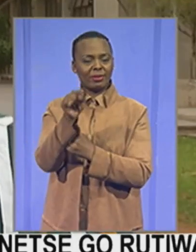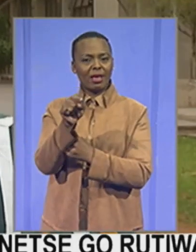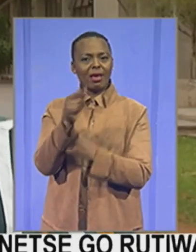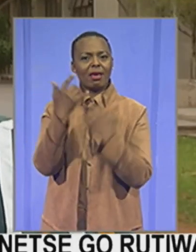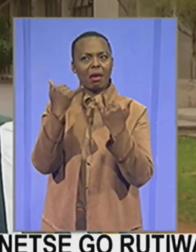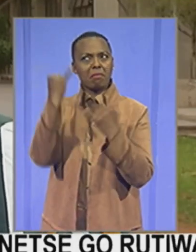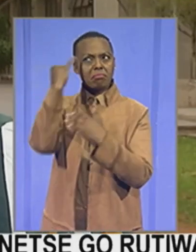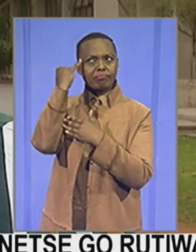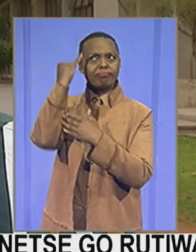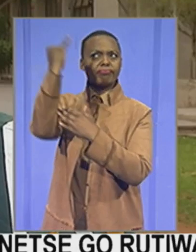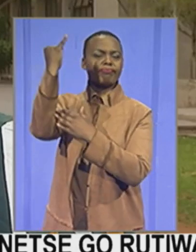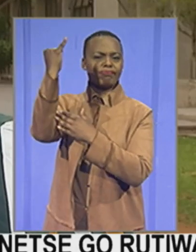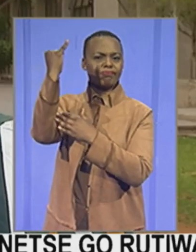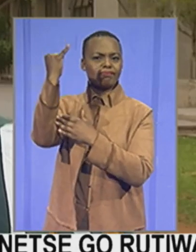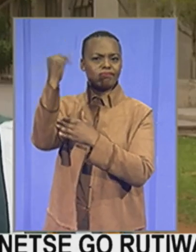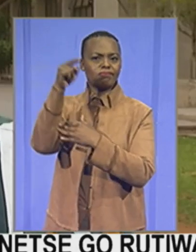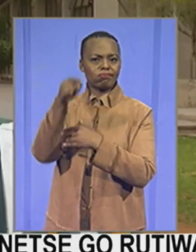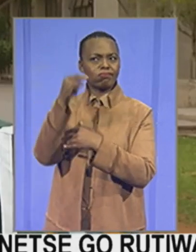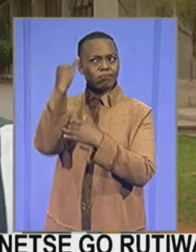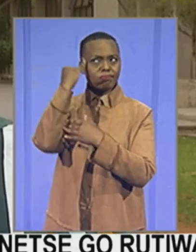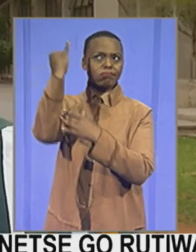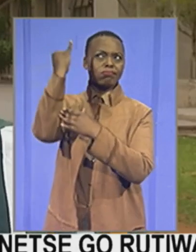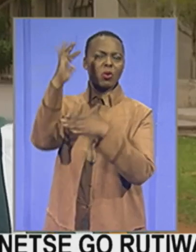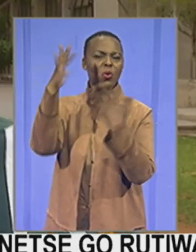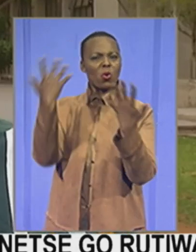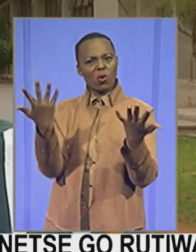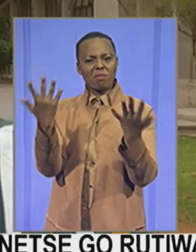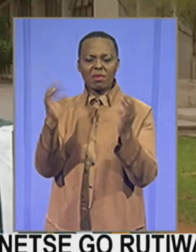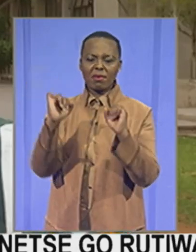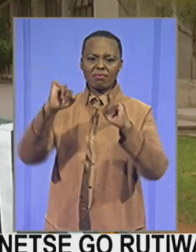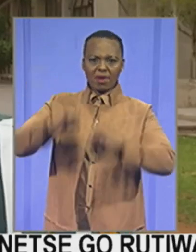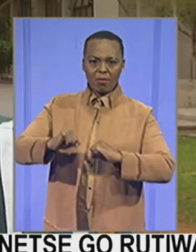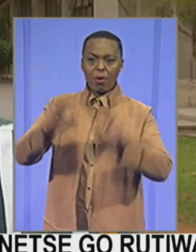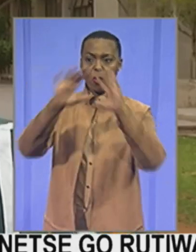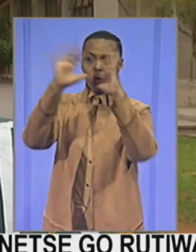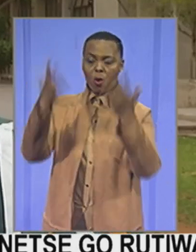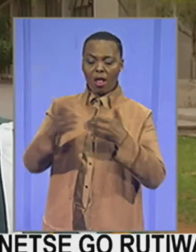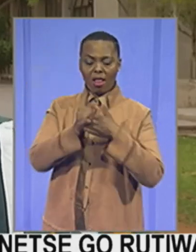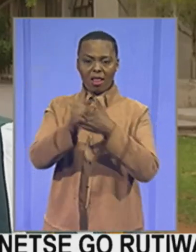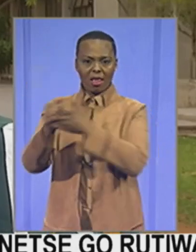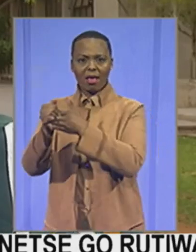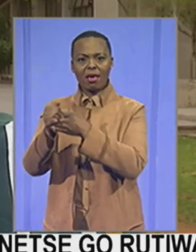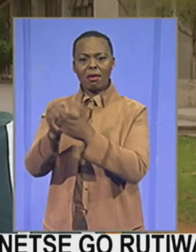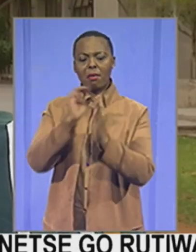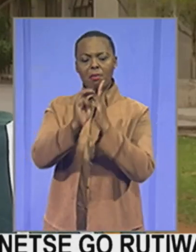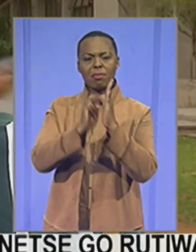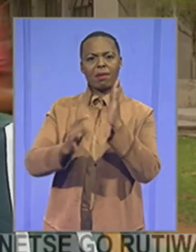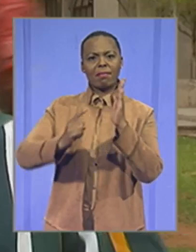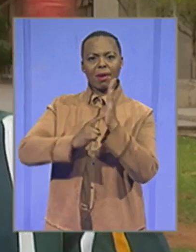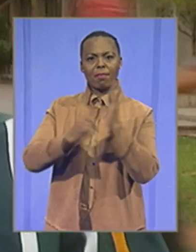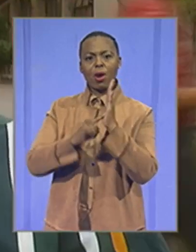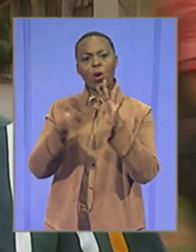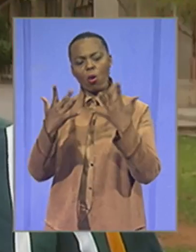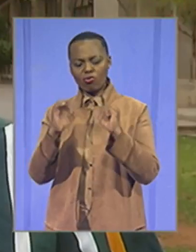come with a protocol or agreement. Let me say world leaders to come with a protocol or an agreement